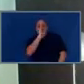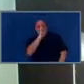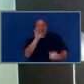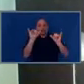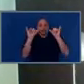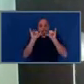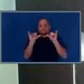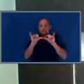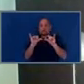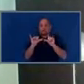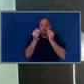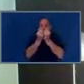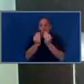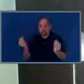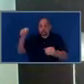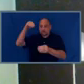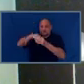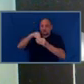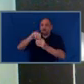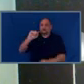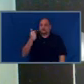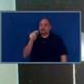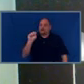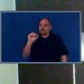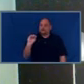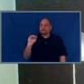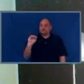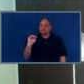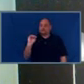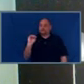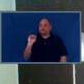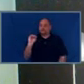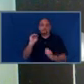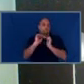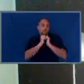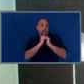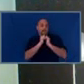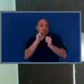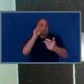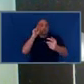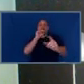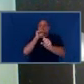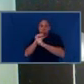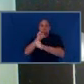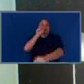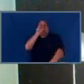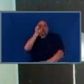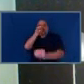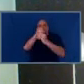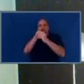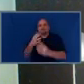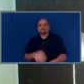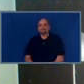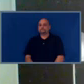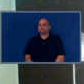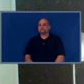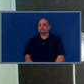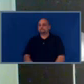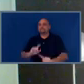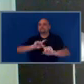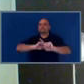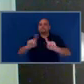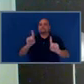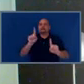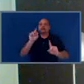of the material inside TAG-SAM by virtue of looking inside it. But that can only show